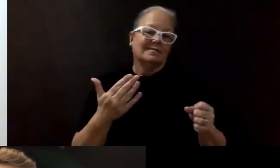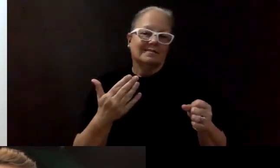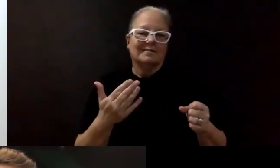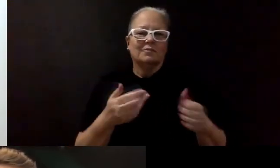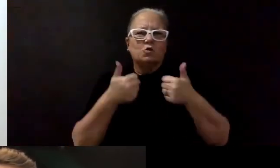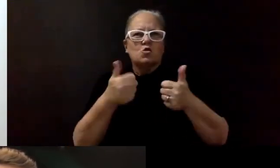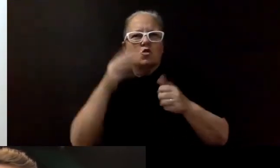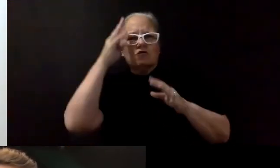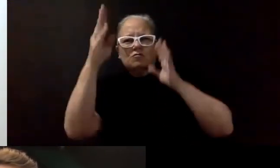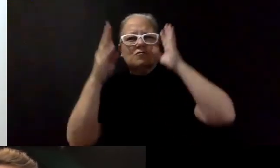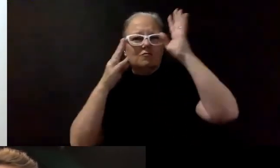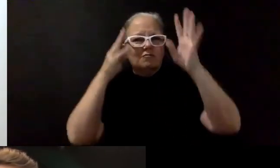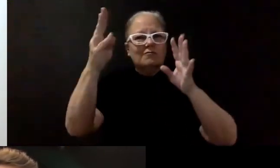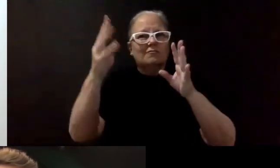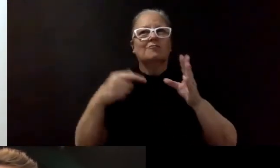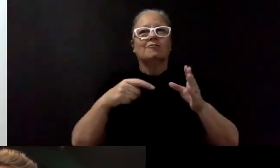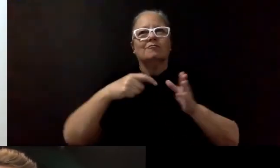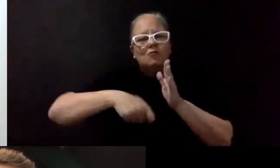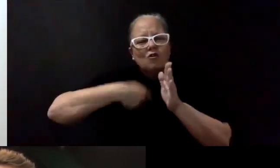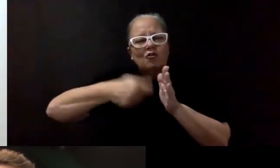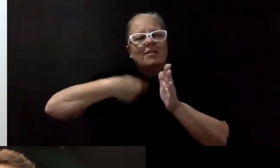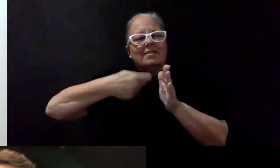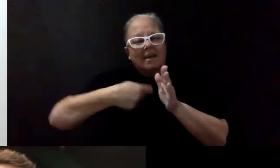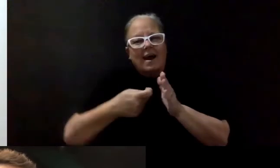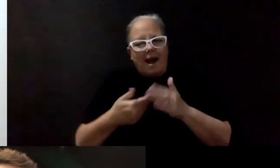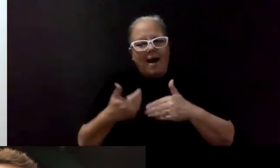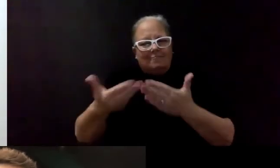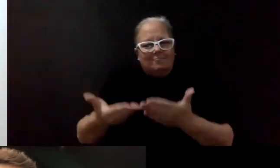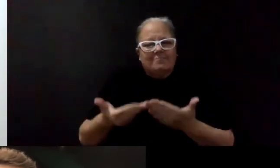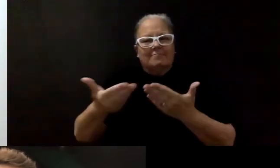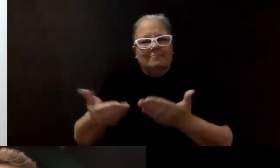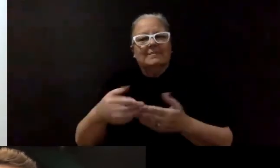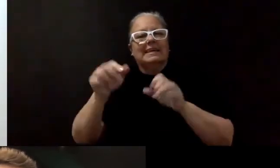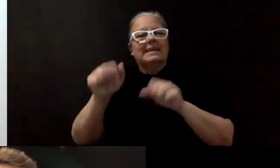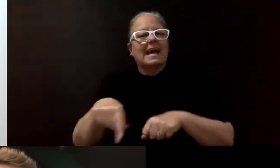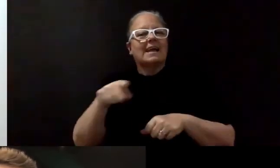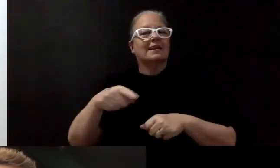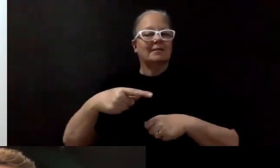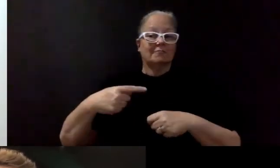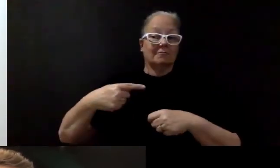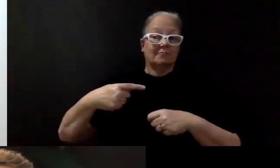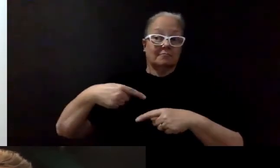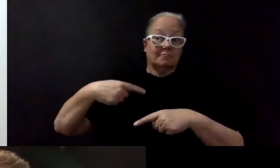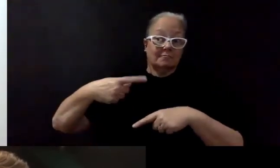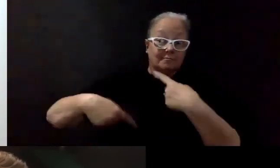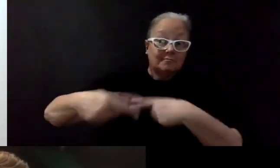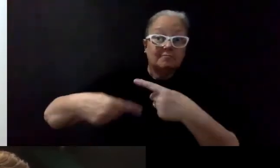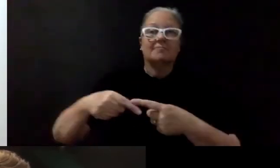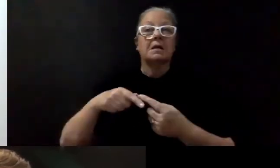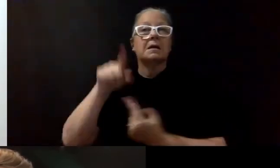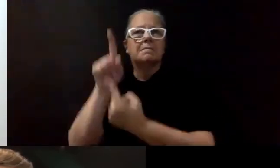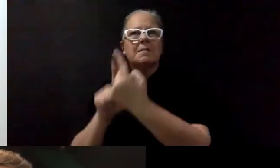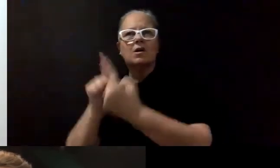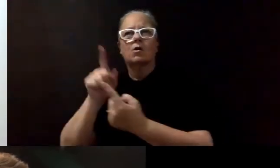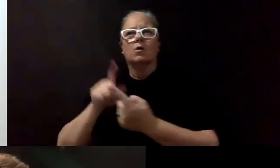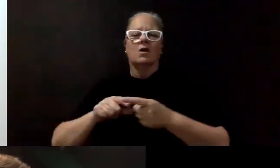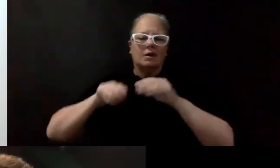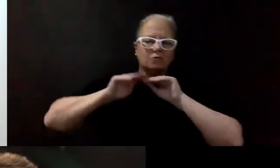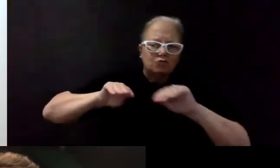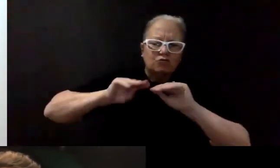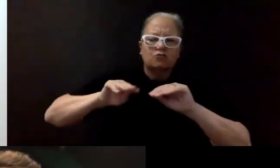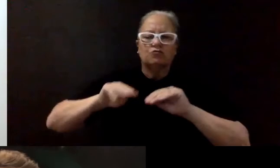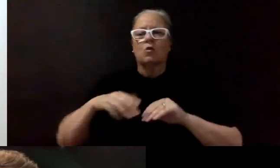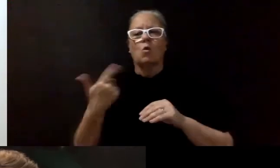will allow young people to kickstart their creative career through mentoring and education and internships